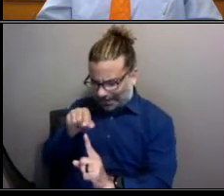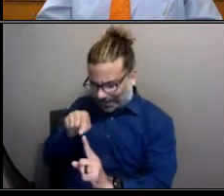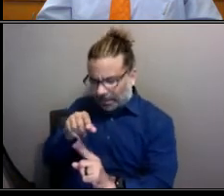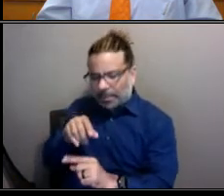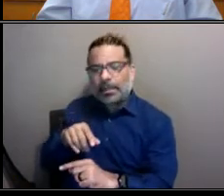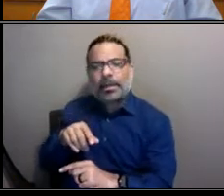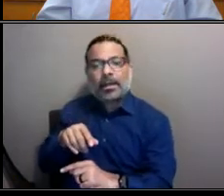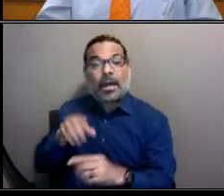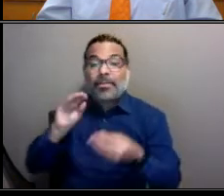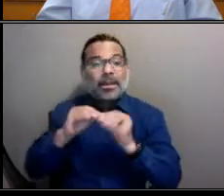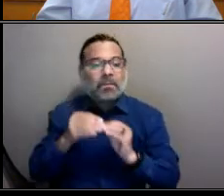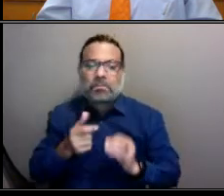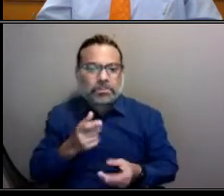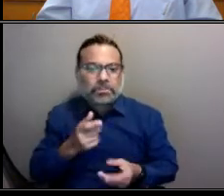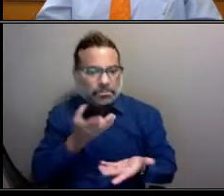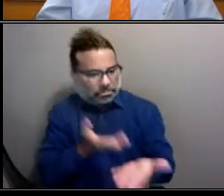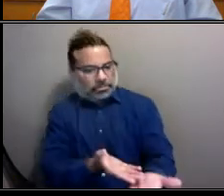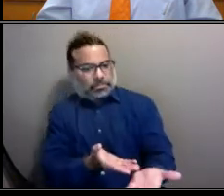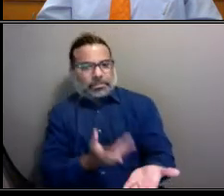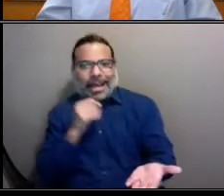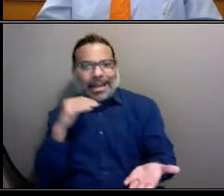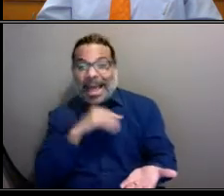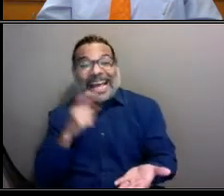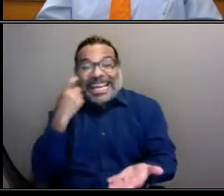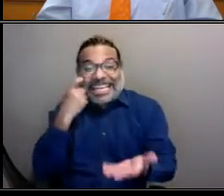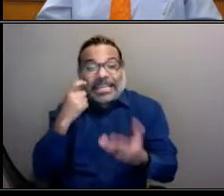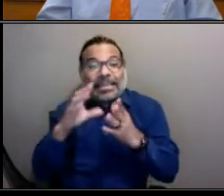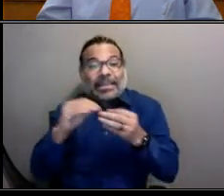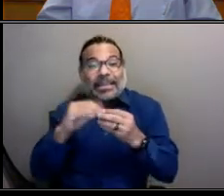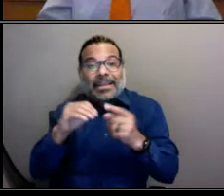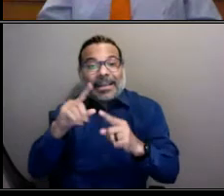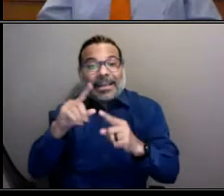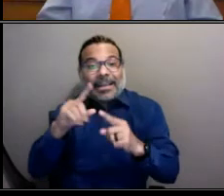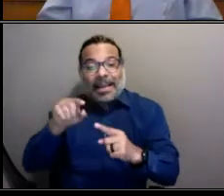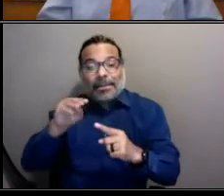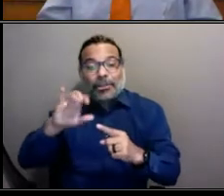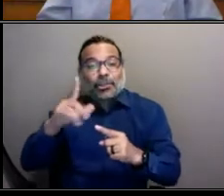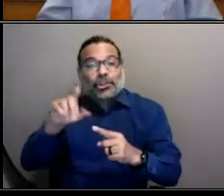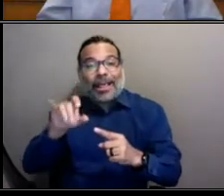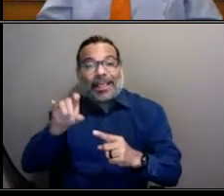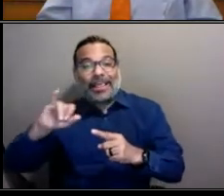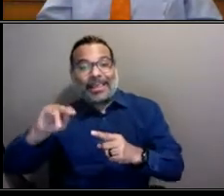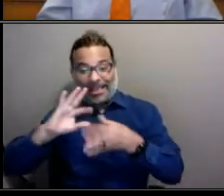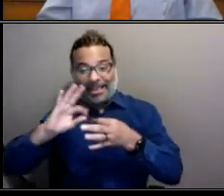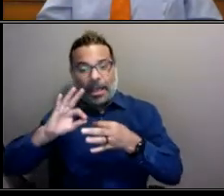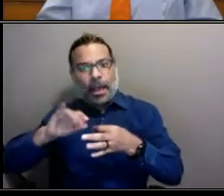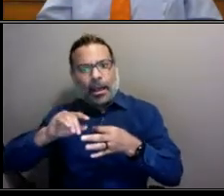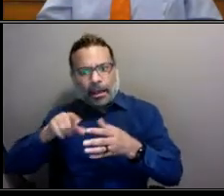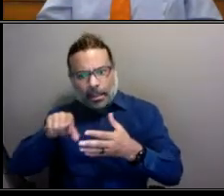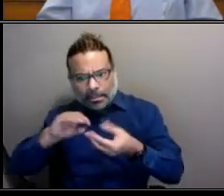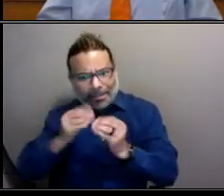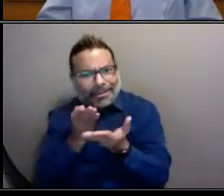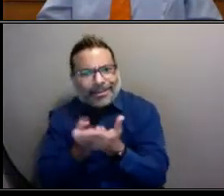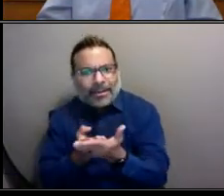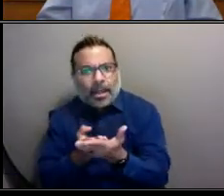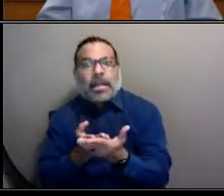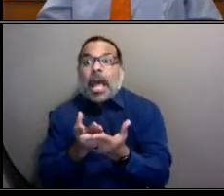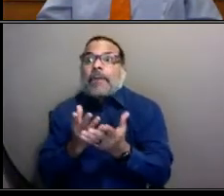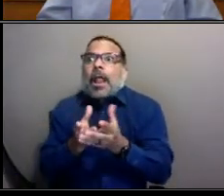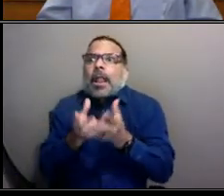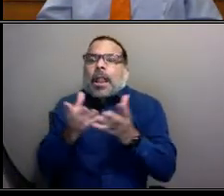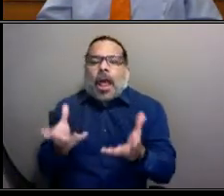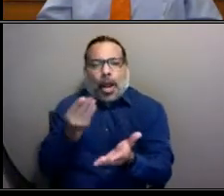don't lie. The numbers in that study don't lie. There is significant purchasing power